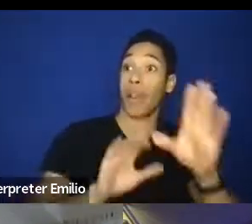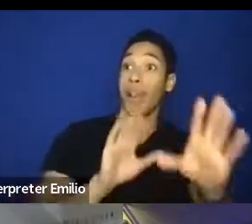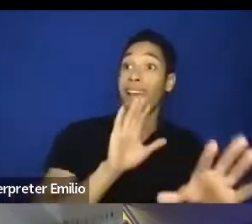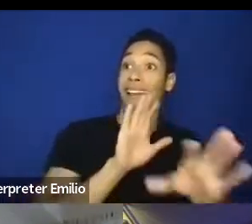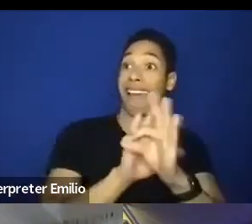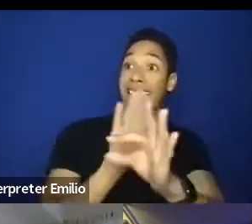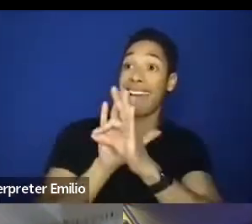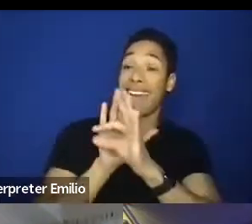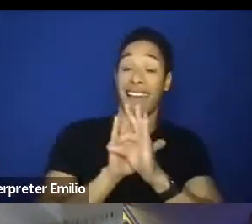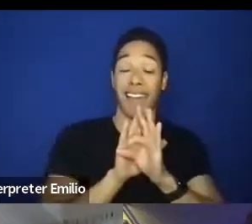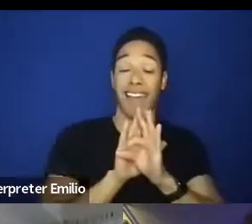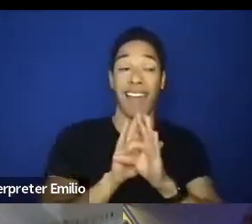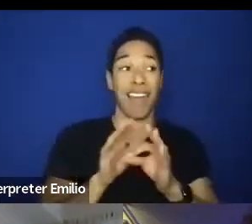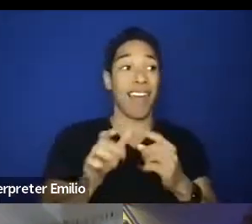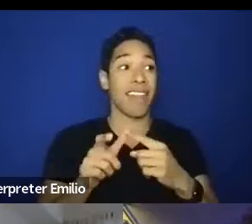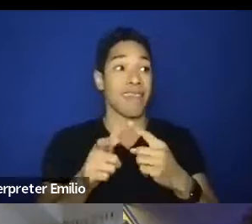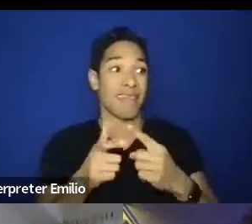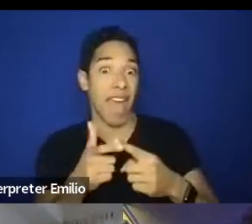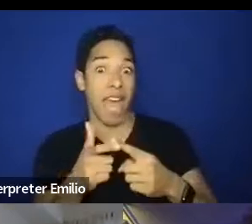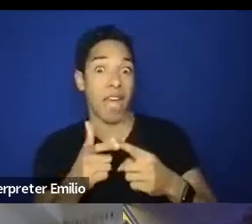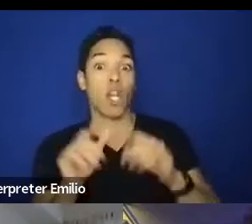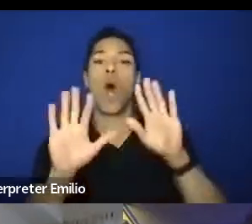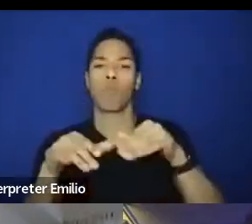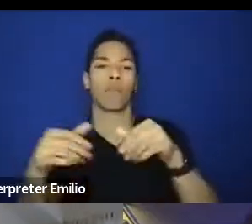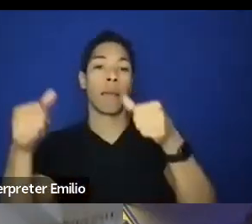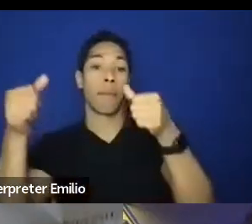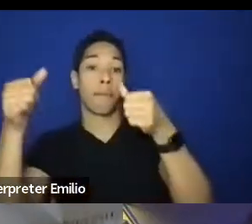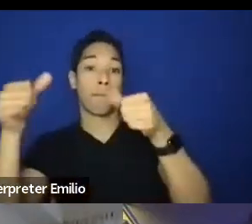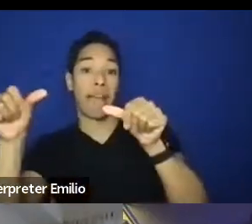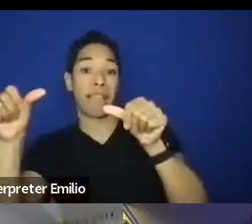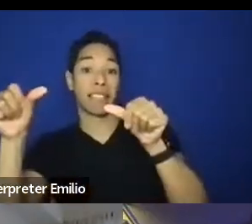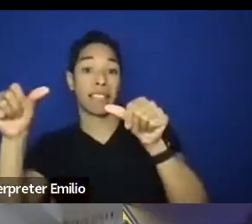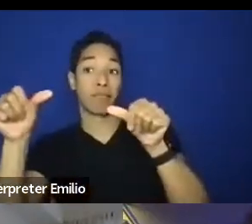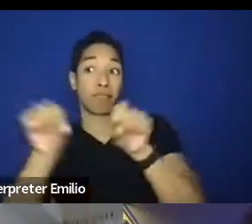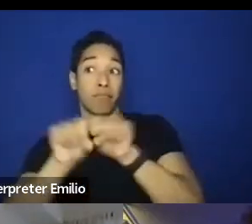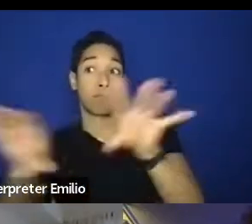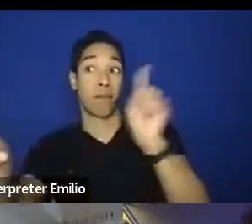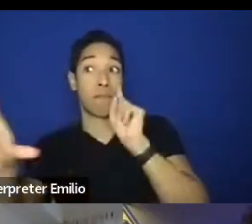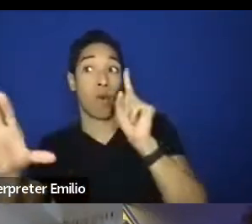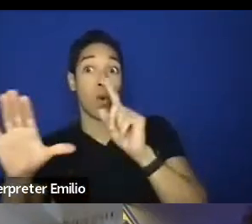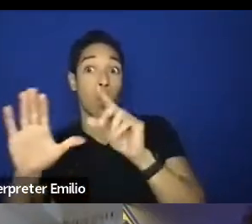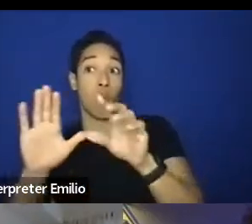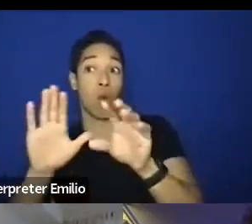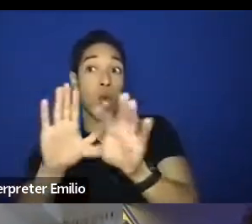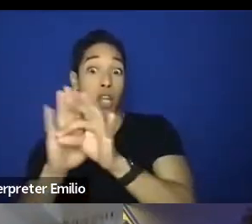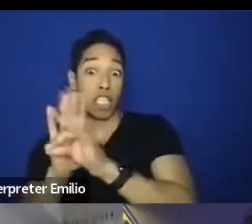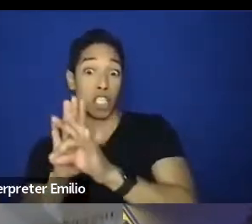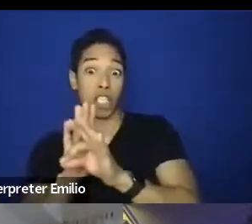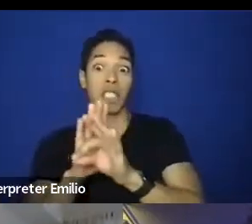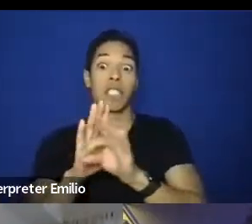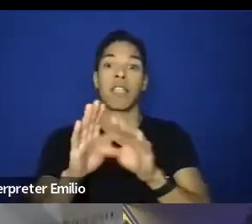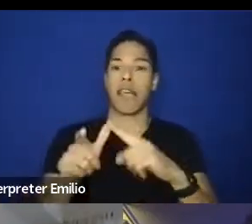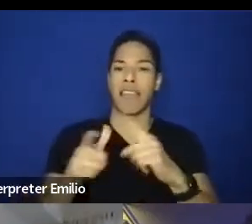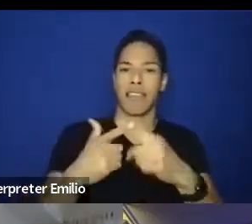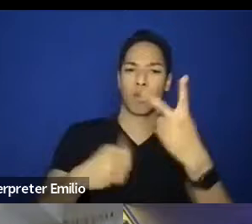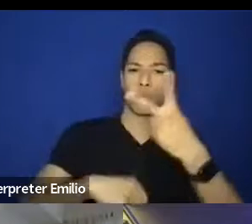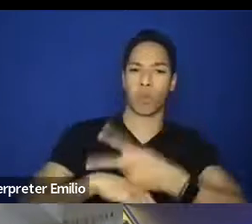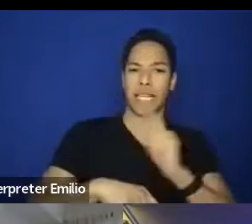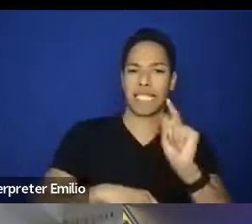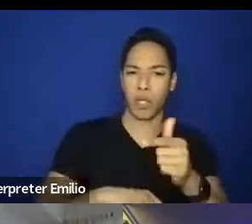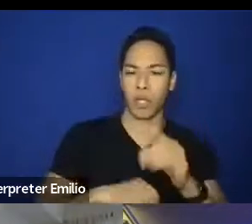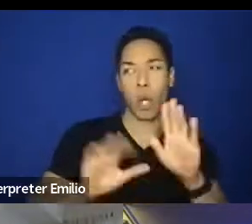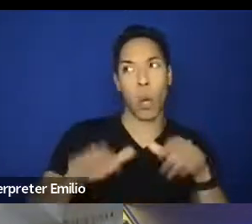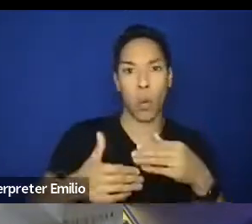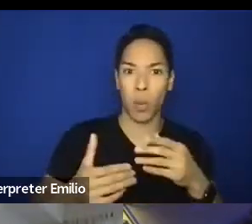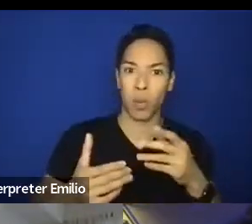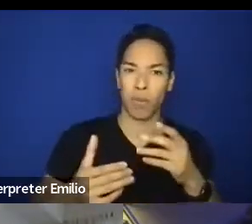to cast it. We're going to put out an audition notice in 2 days. We're going to cast it as some test of like, you're not a New York actor, so can you